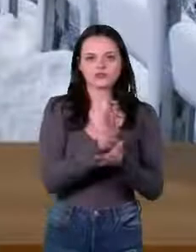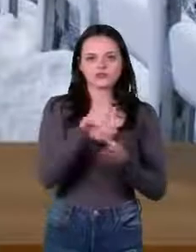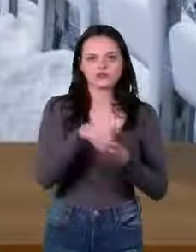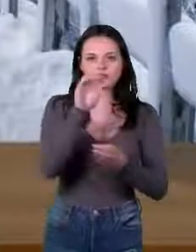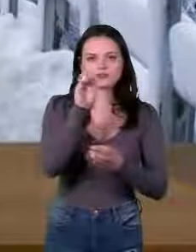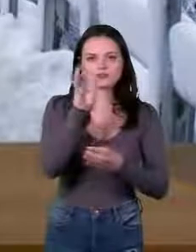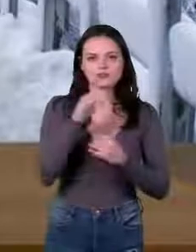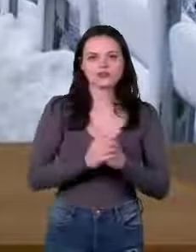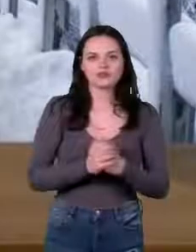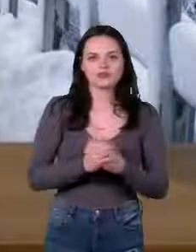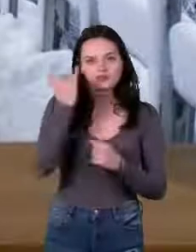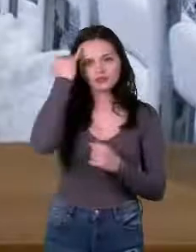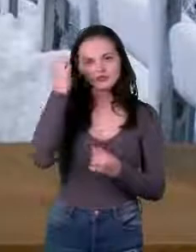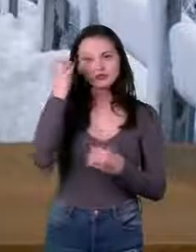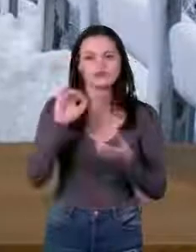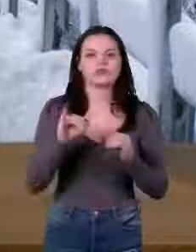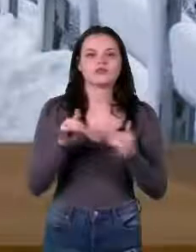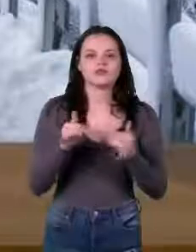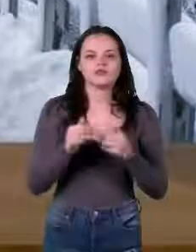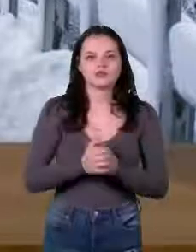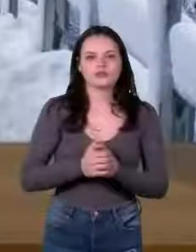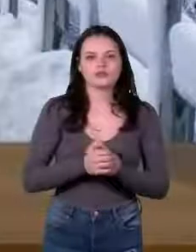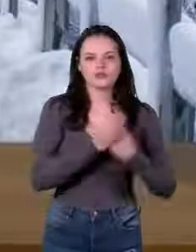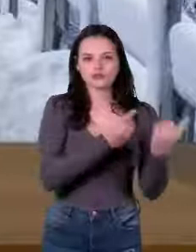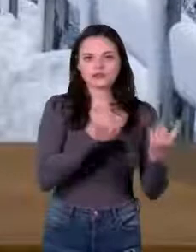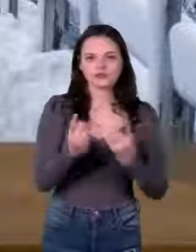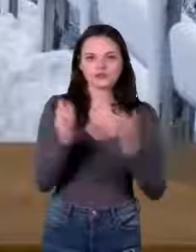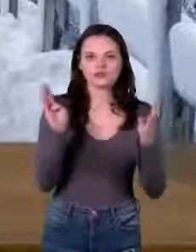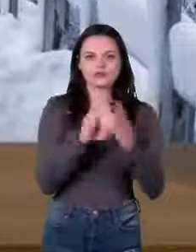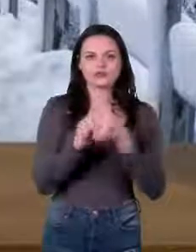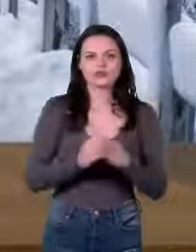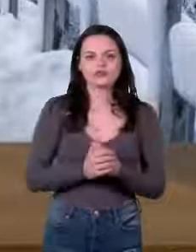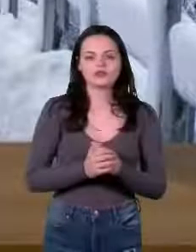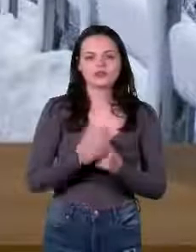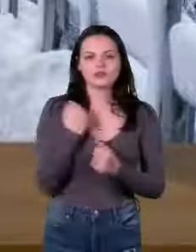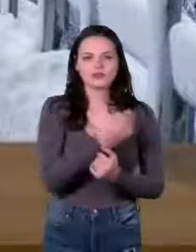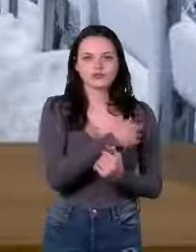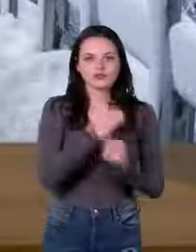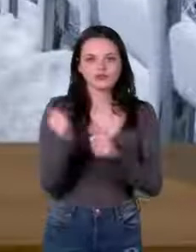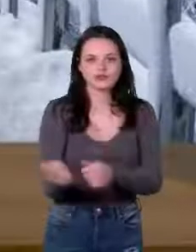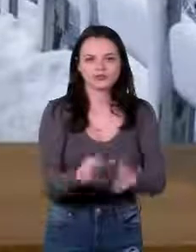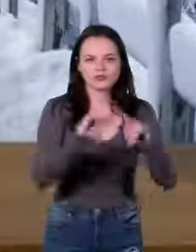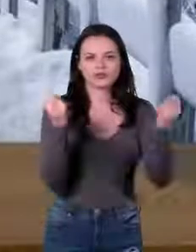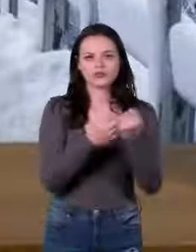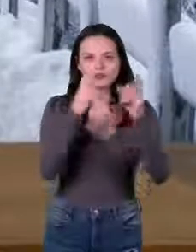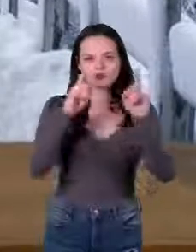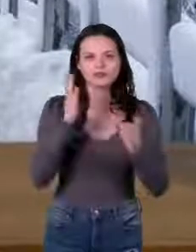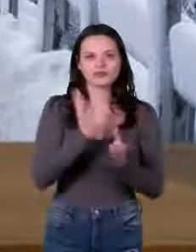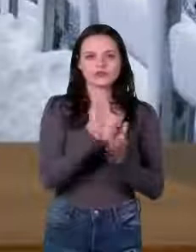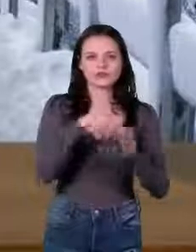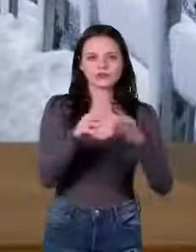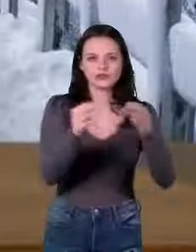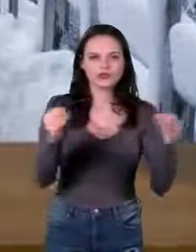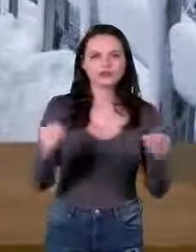cafe. If interested in playing boys' tennis this year, please try to attend the meeting. Members of the golf team should stop by the athletic office. Also, the